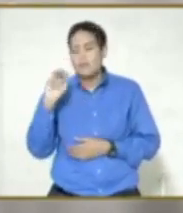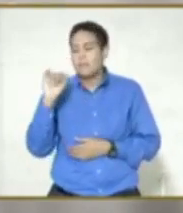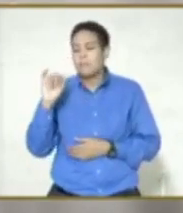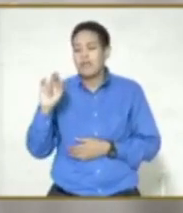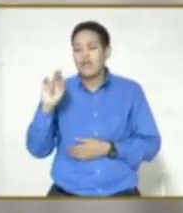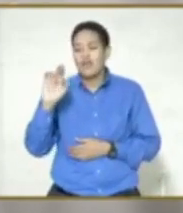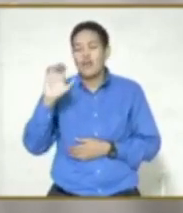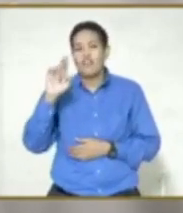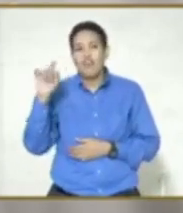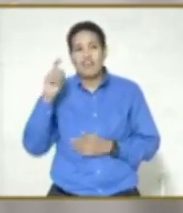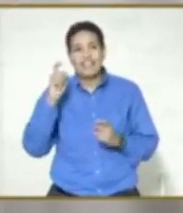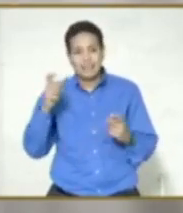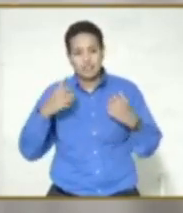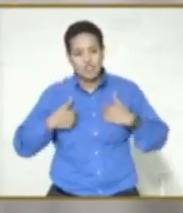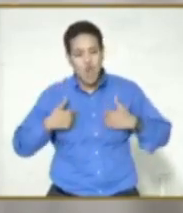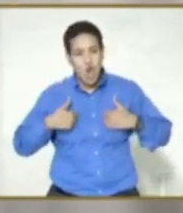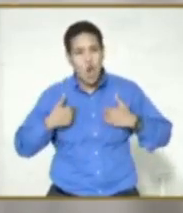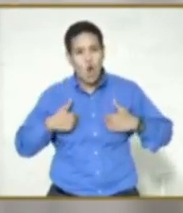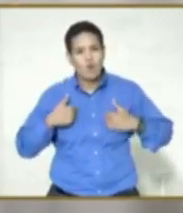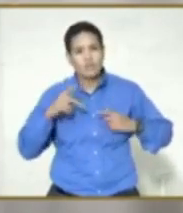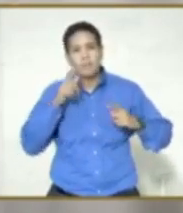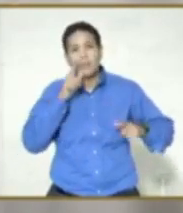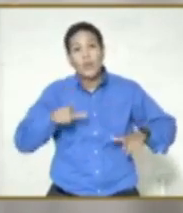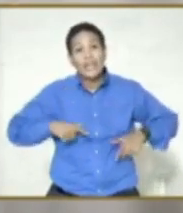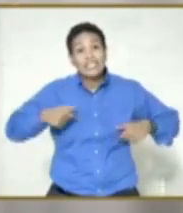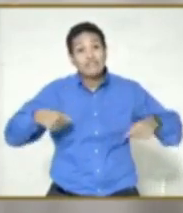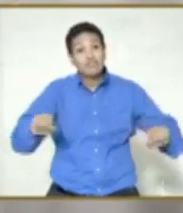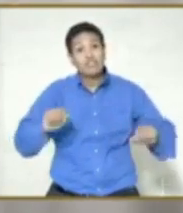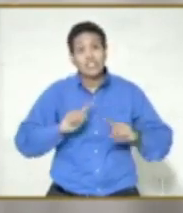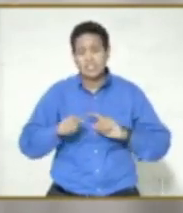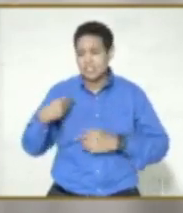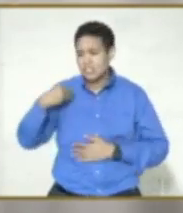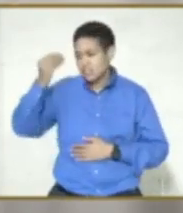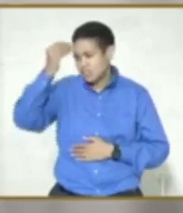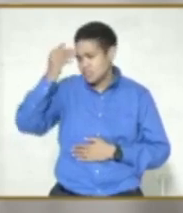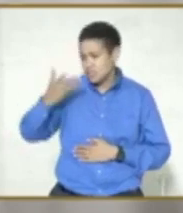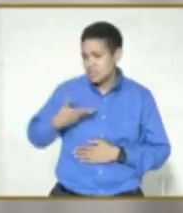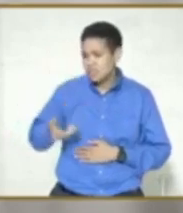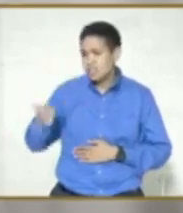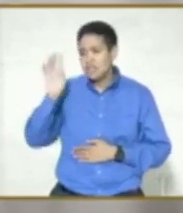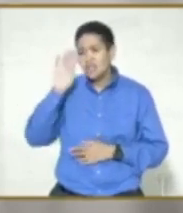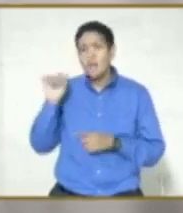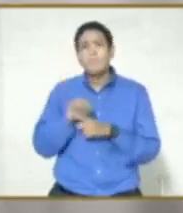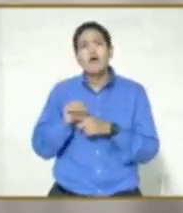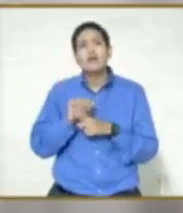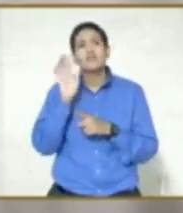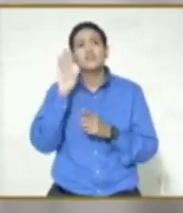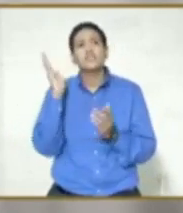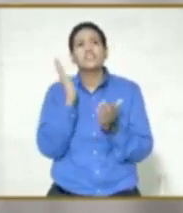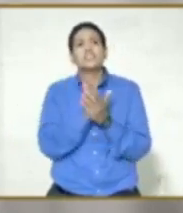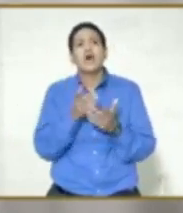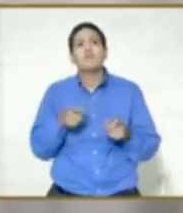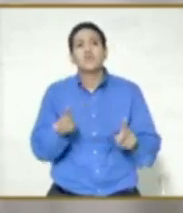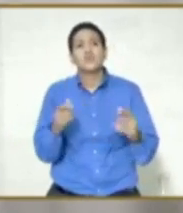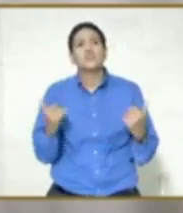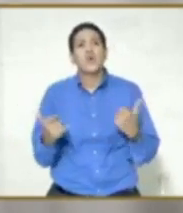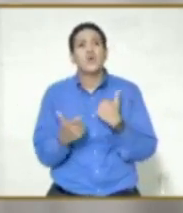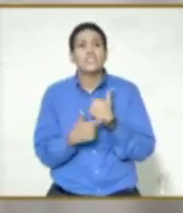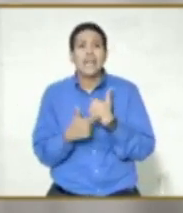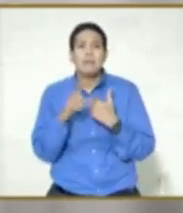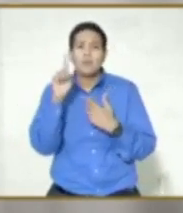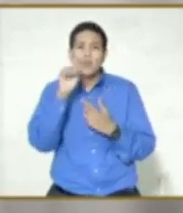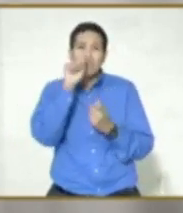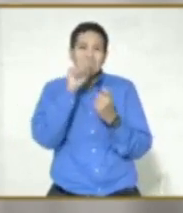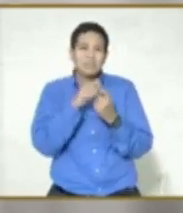to the homeless, but I was informed that the practice would stop during this period in one particular